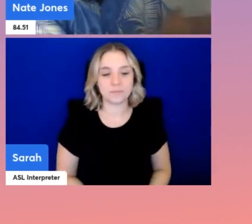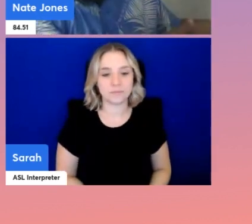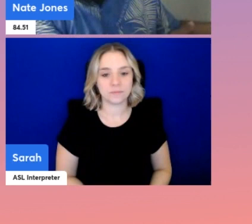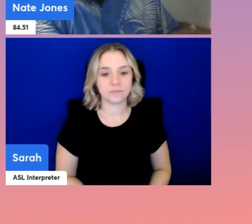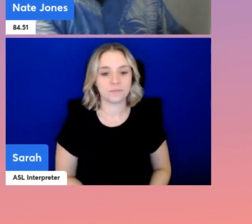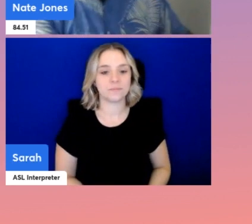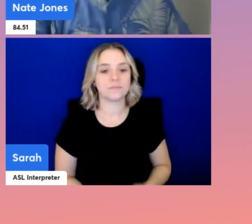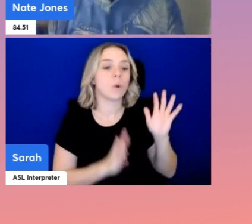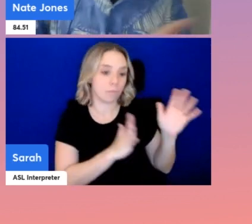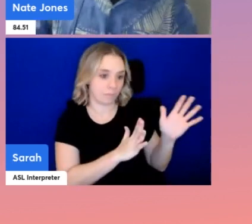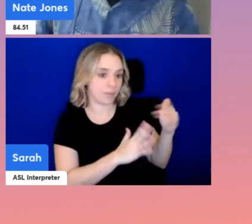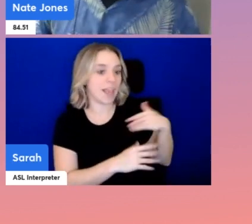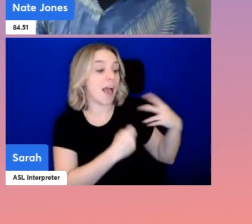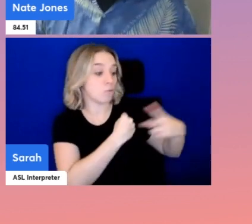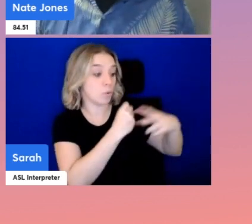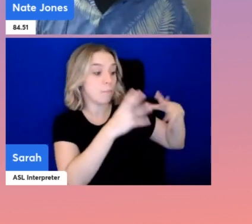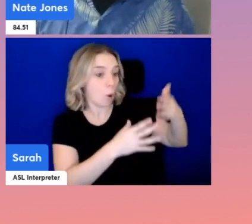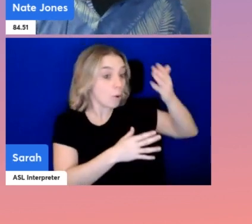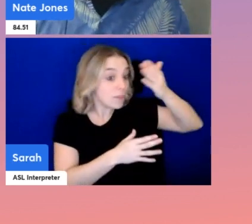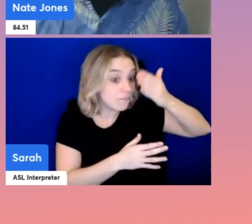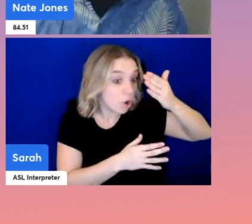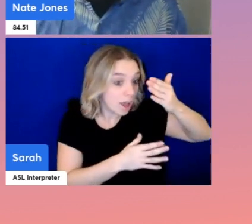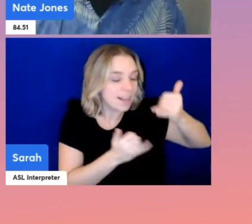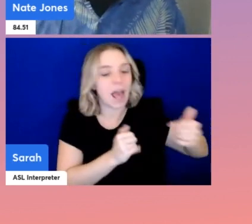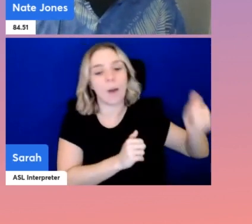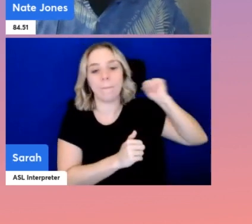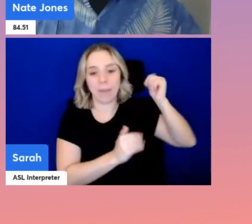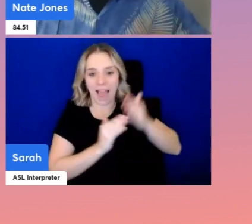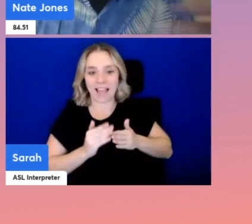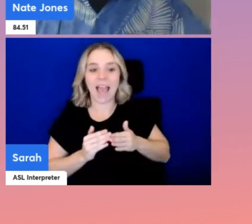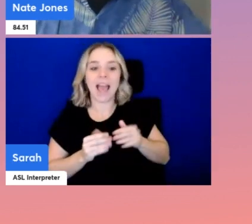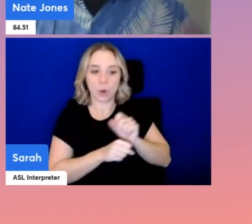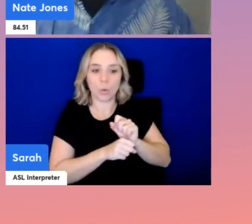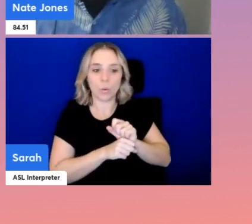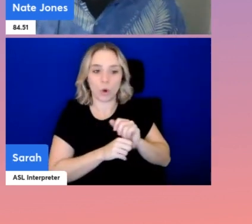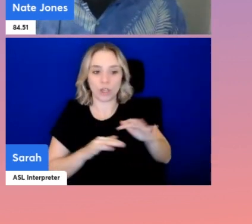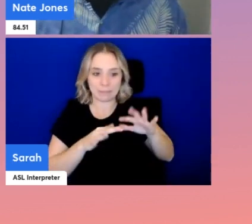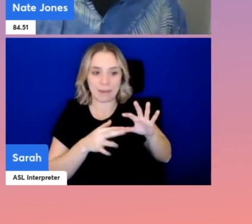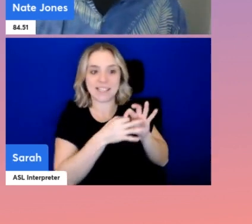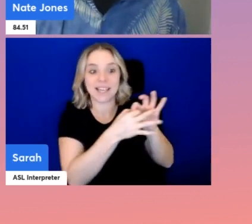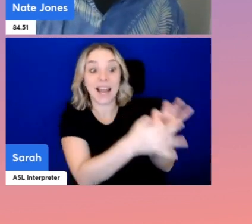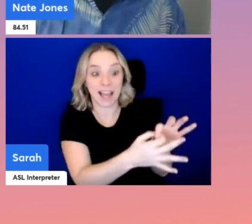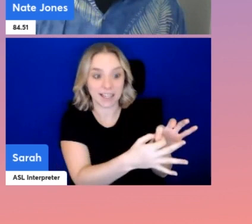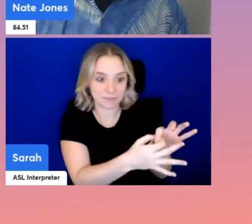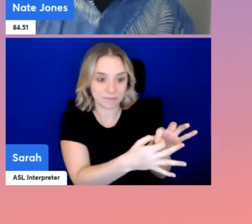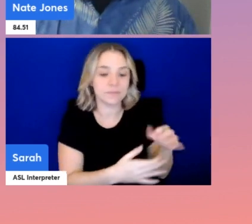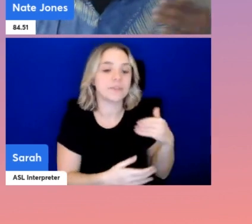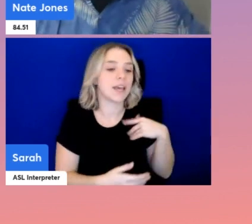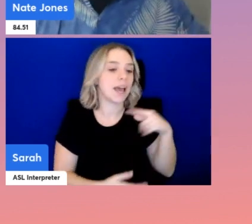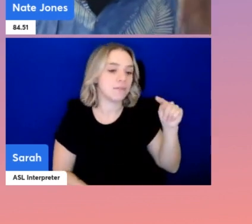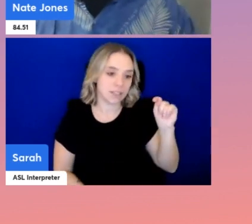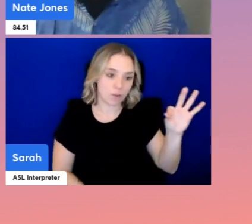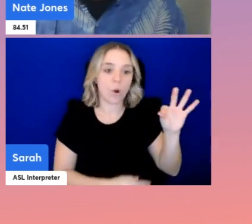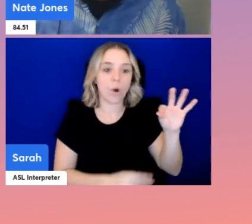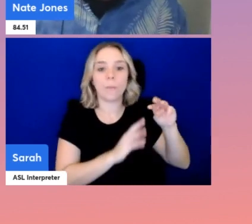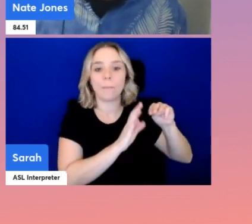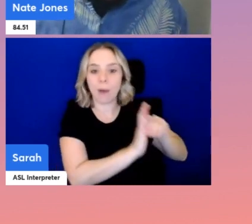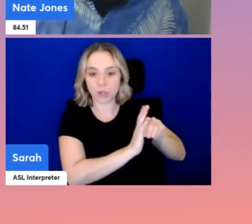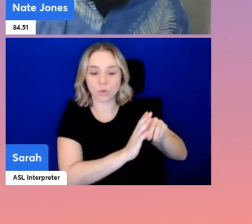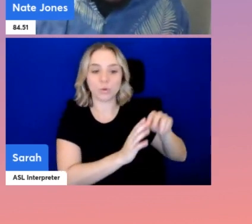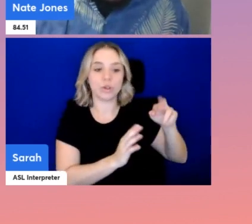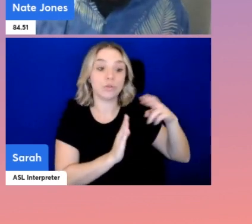We had a repo on the front end. Now here's our back end workspace that's connected to it. So we've got our Terraform module registry, which runs every time